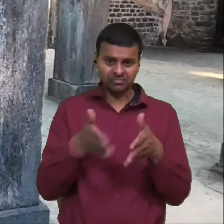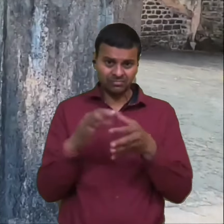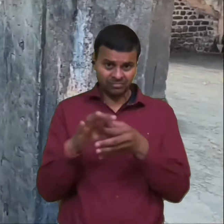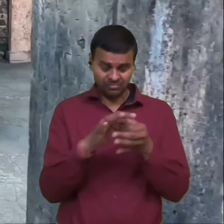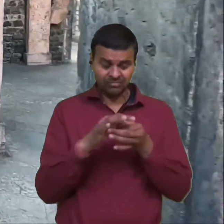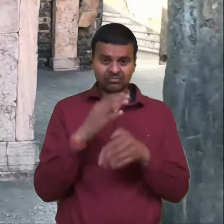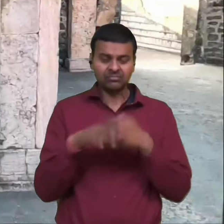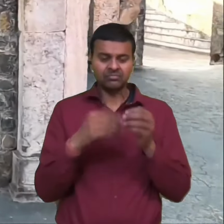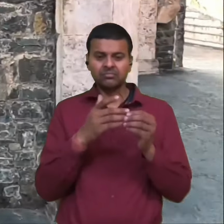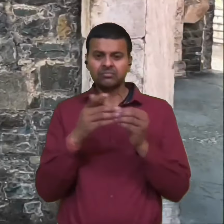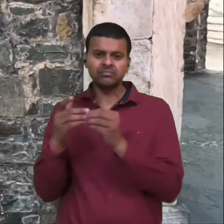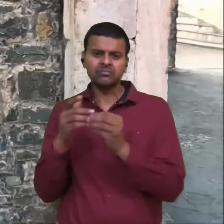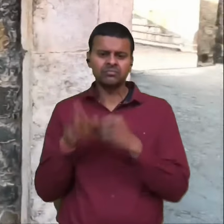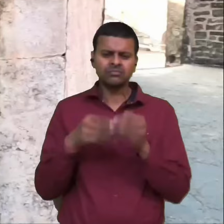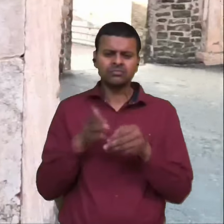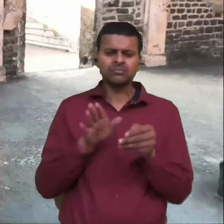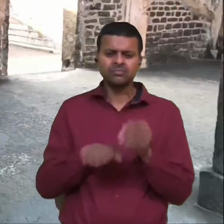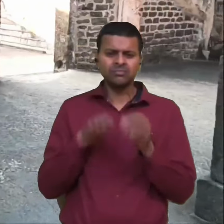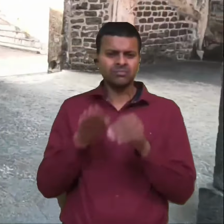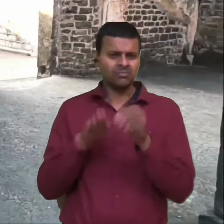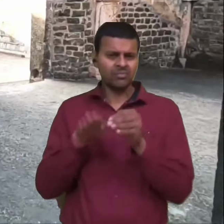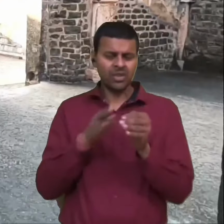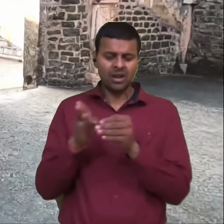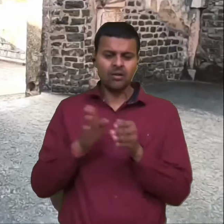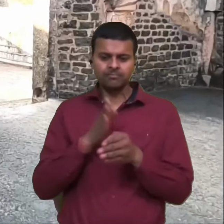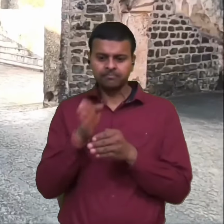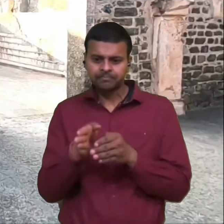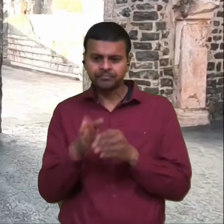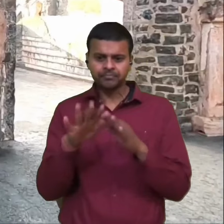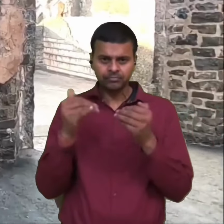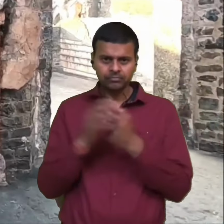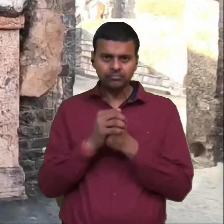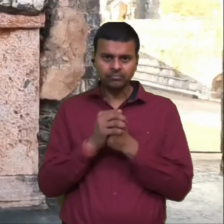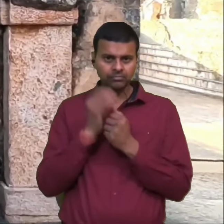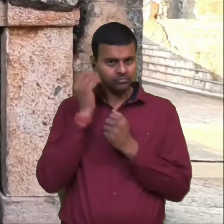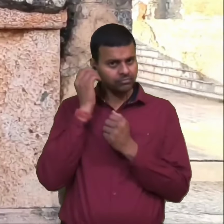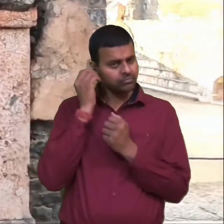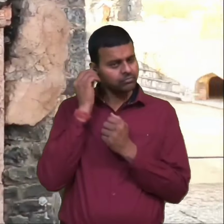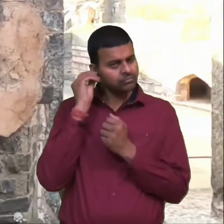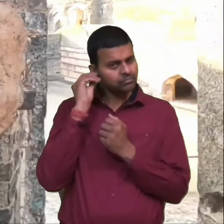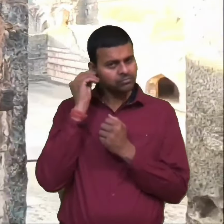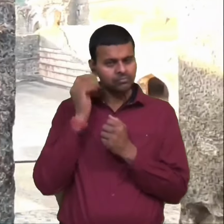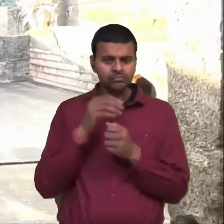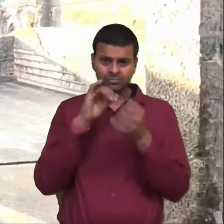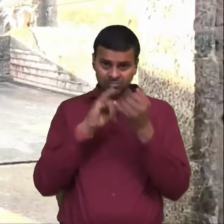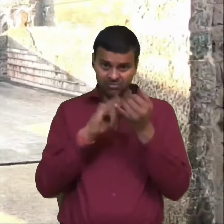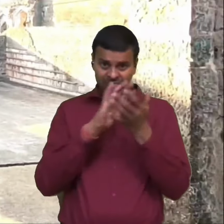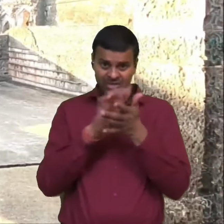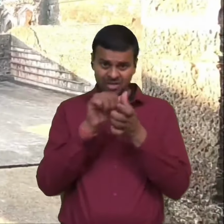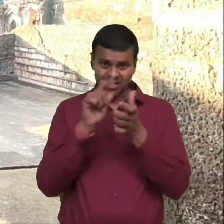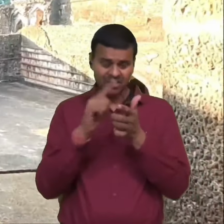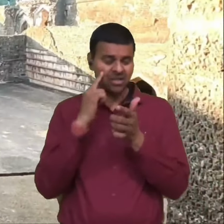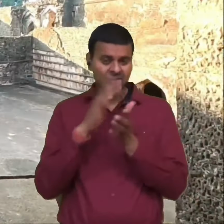Talab. It is further connected through a gallery leading to a pavilion on the western bank.